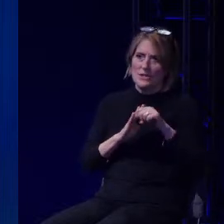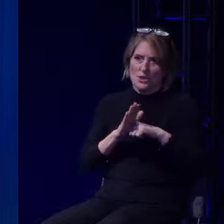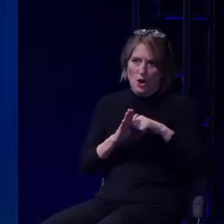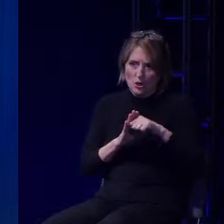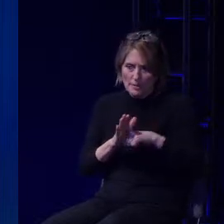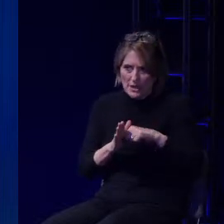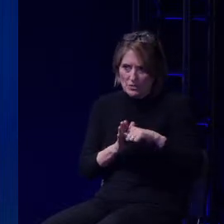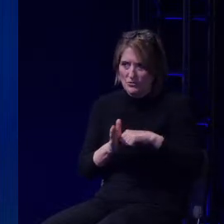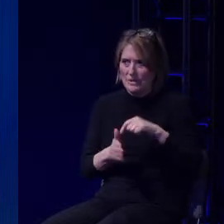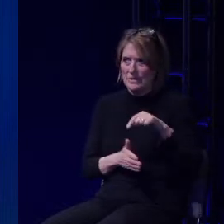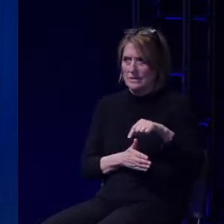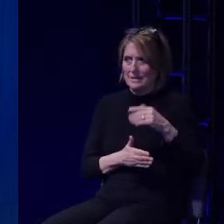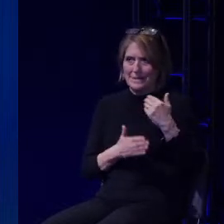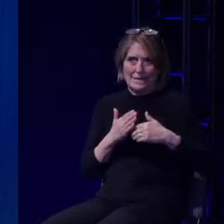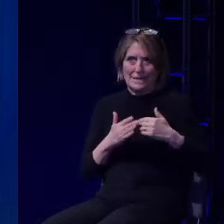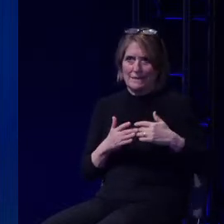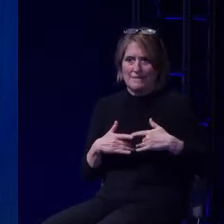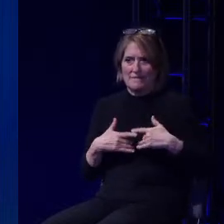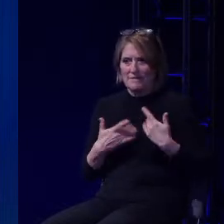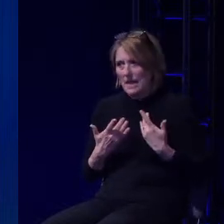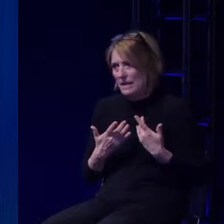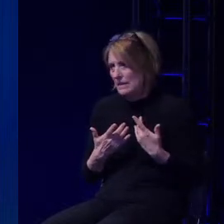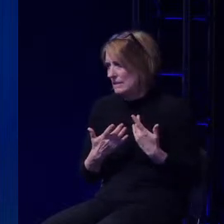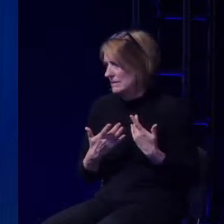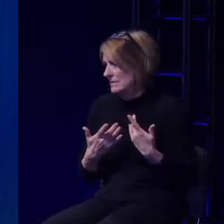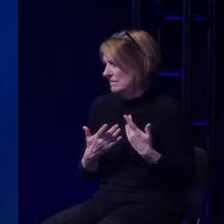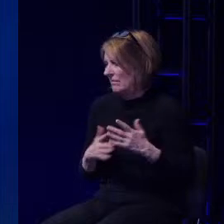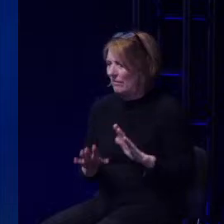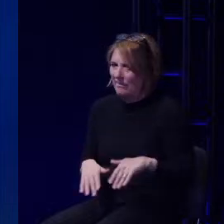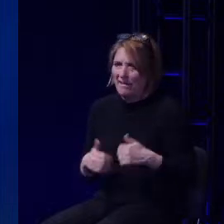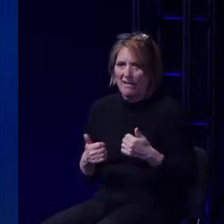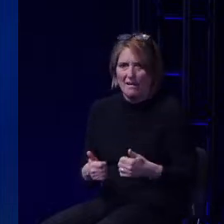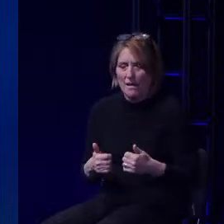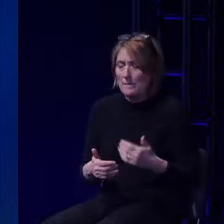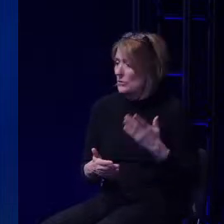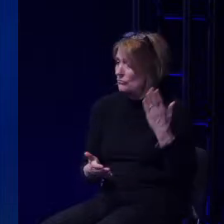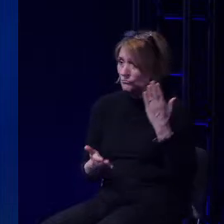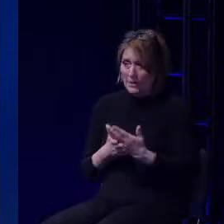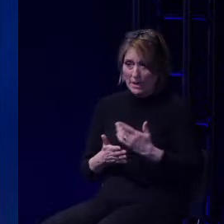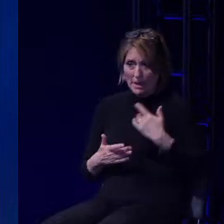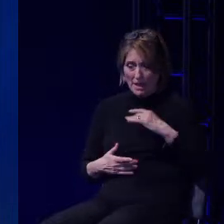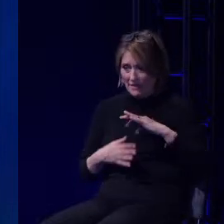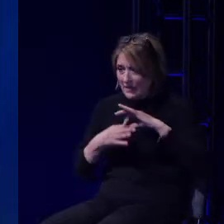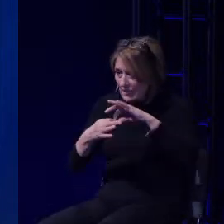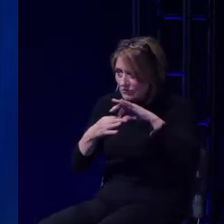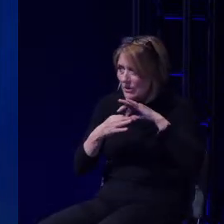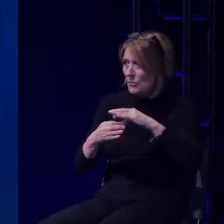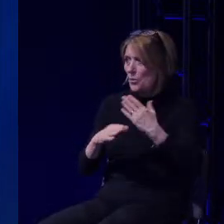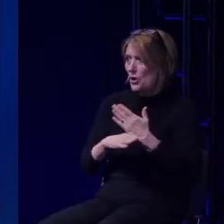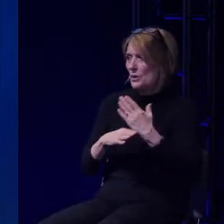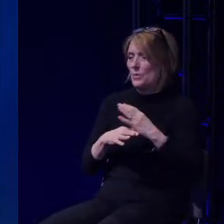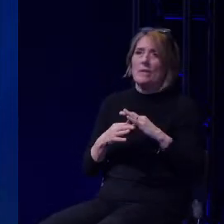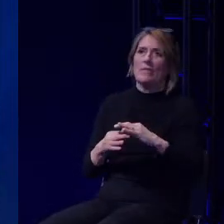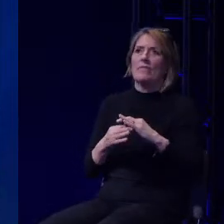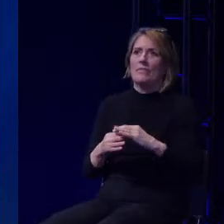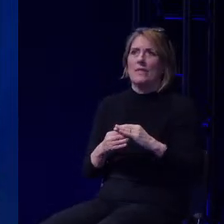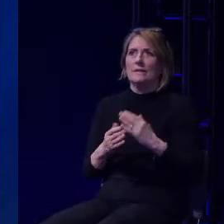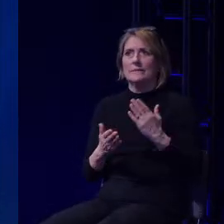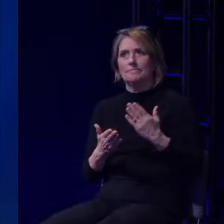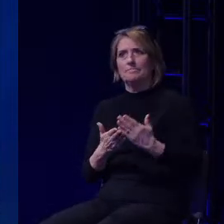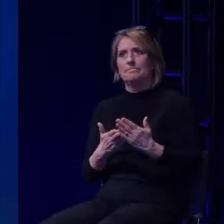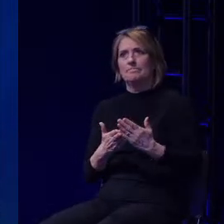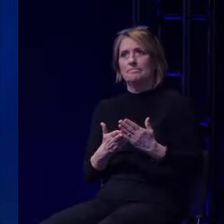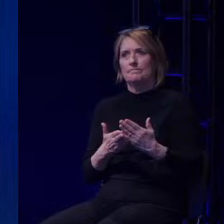on, I never felt that way, because it was always real life that you were interacting with, and it was always something that was